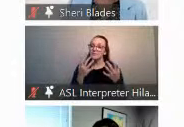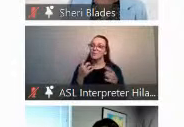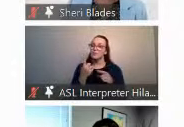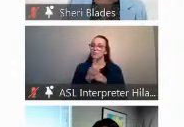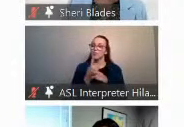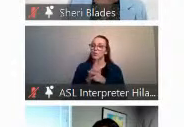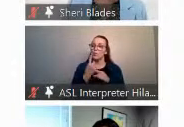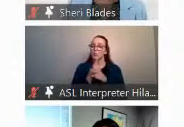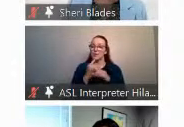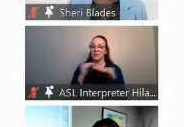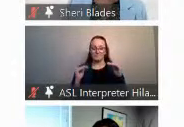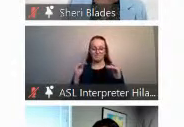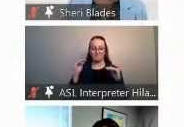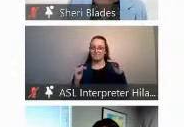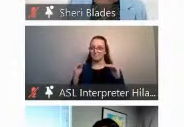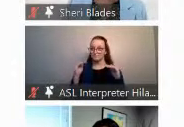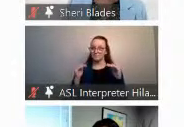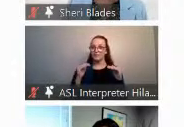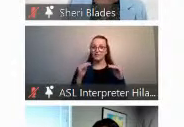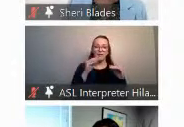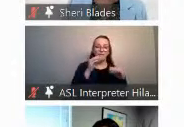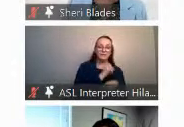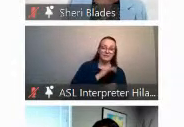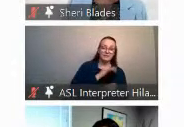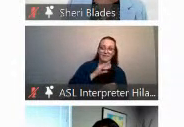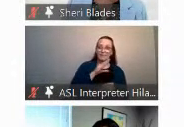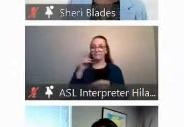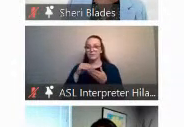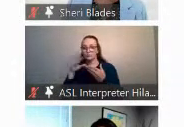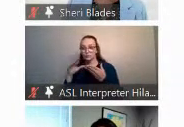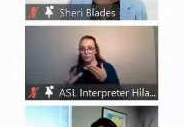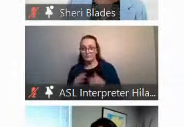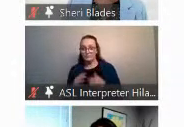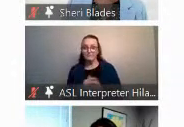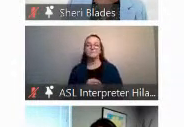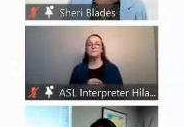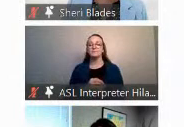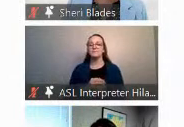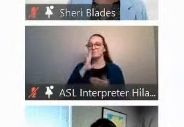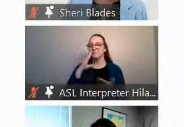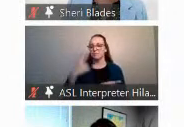ratio, and this will be discussed later on in the presentation.